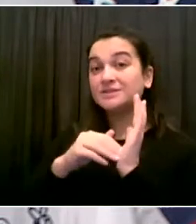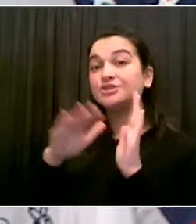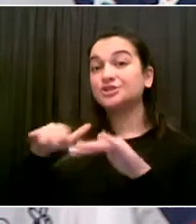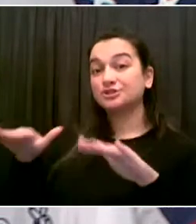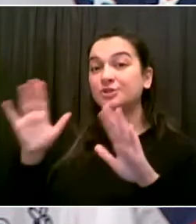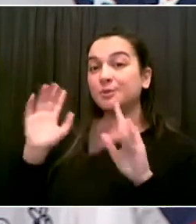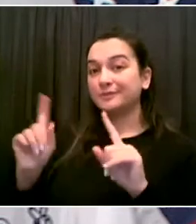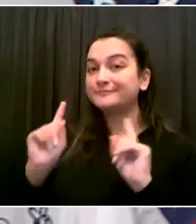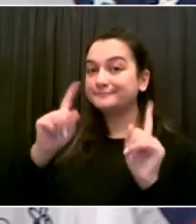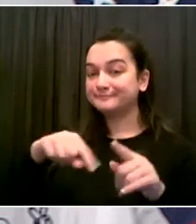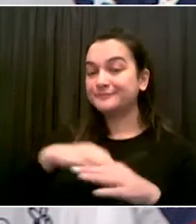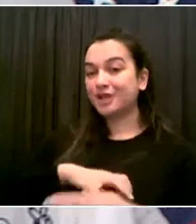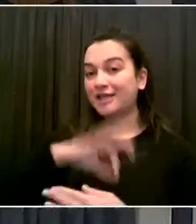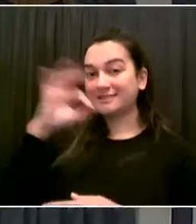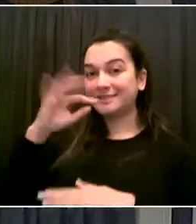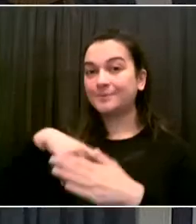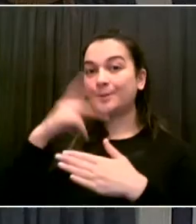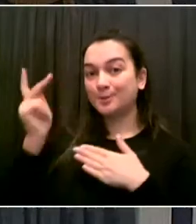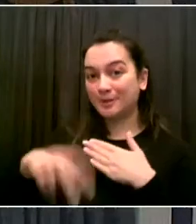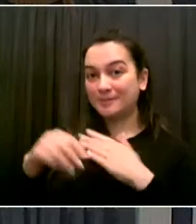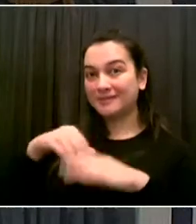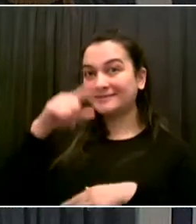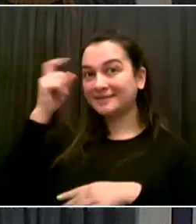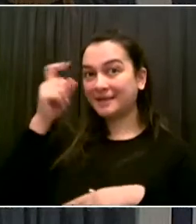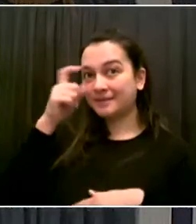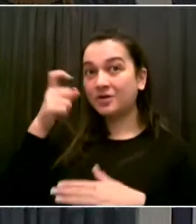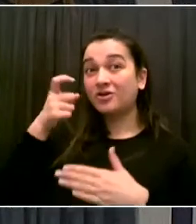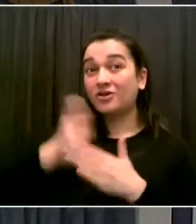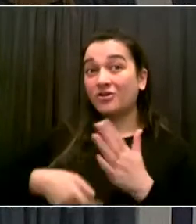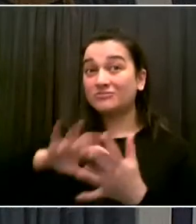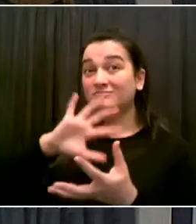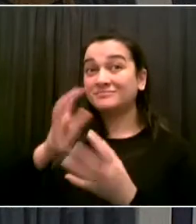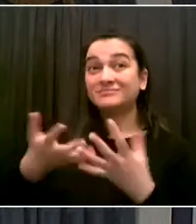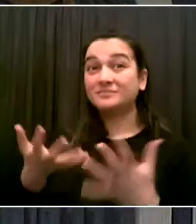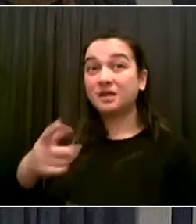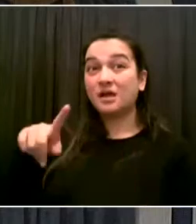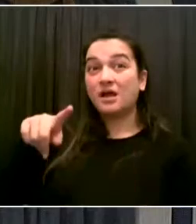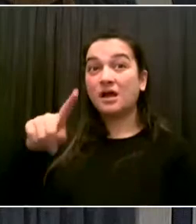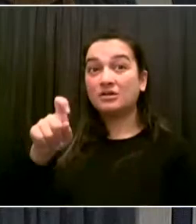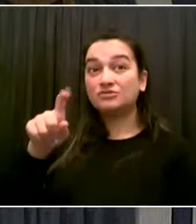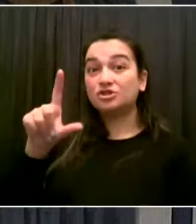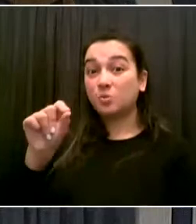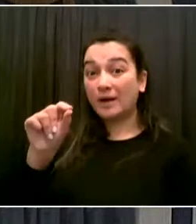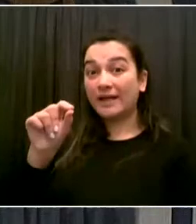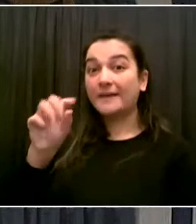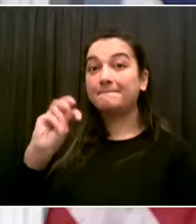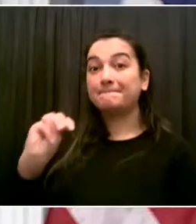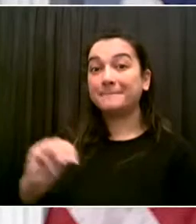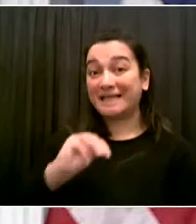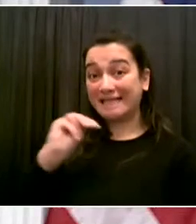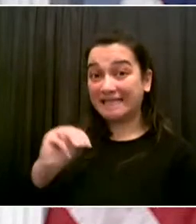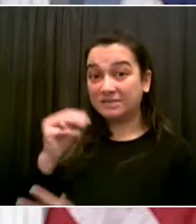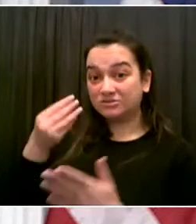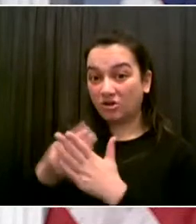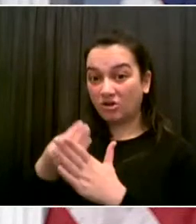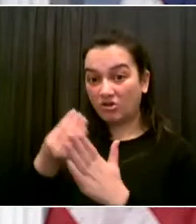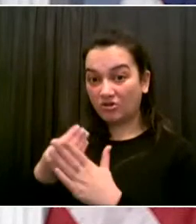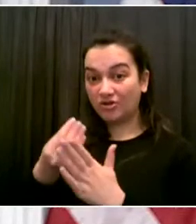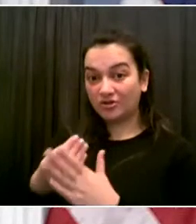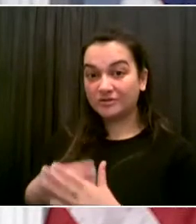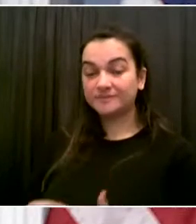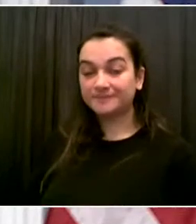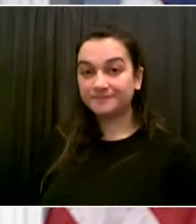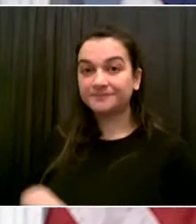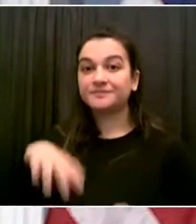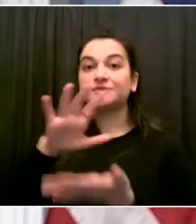of 120 million. Chancellor, you want to add? No, you got it. We want to, again, serve as many students as we can. We know